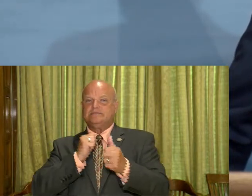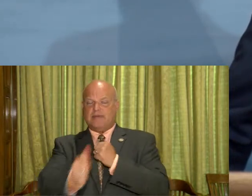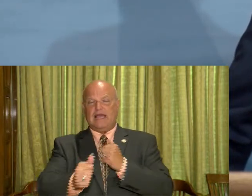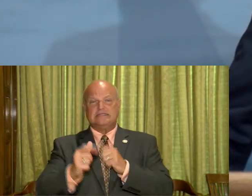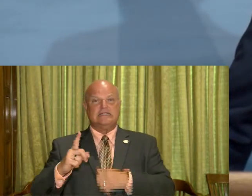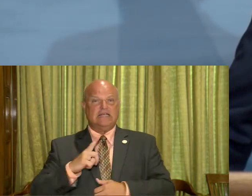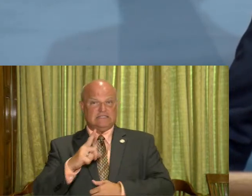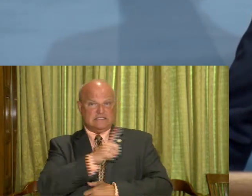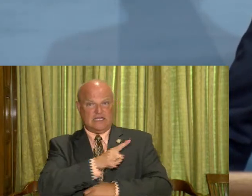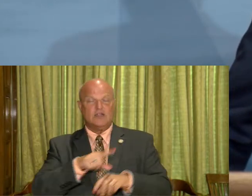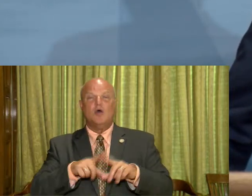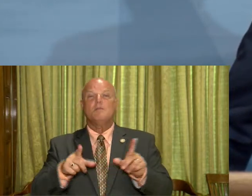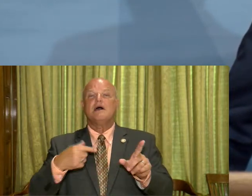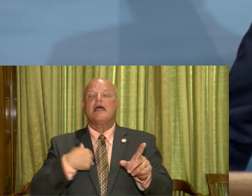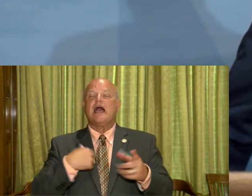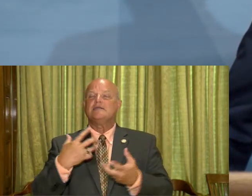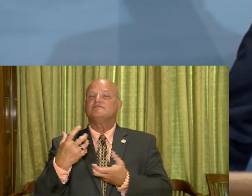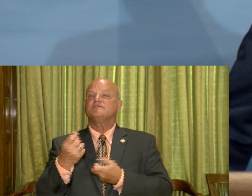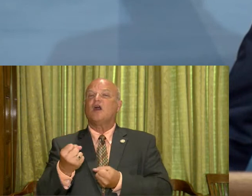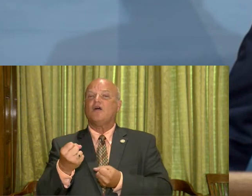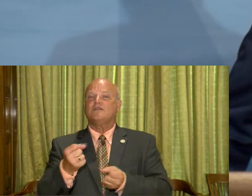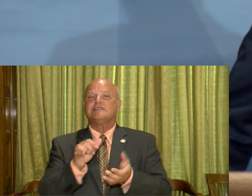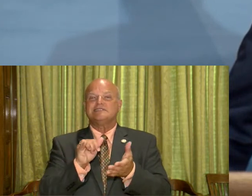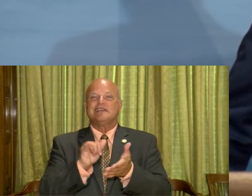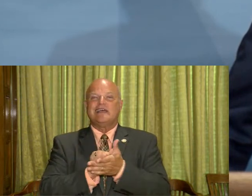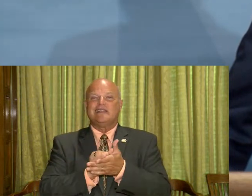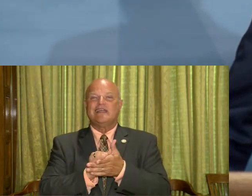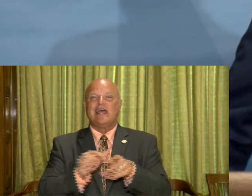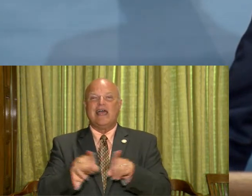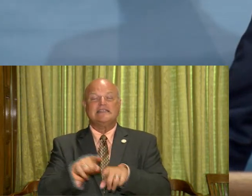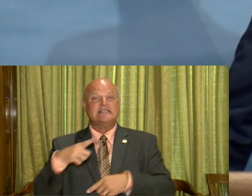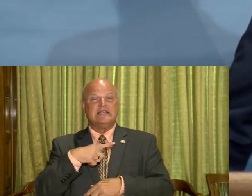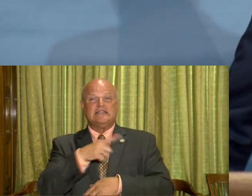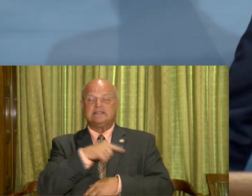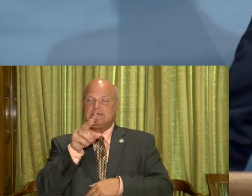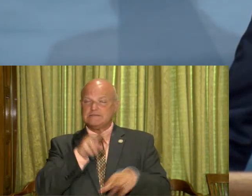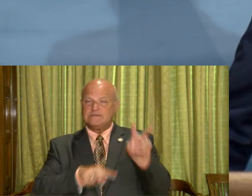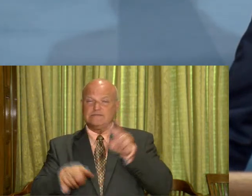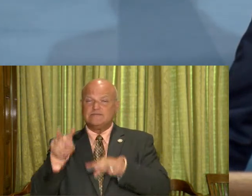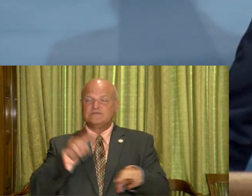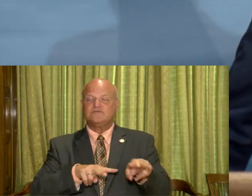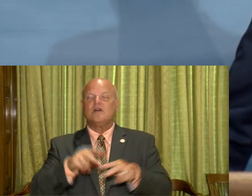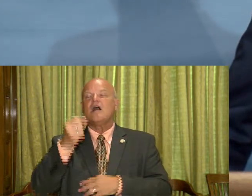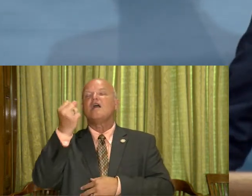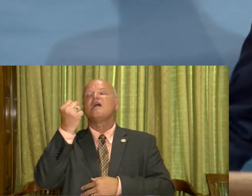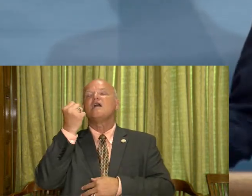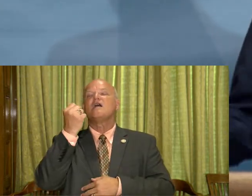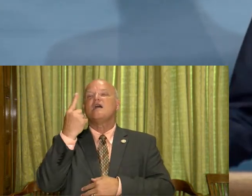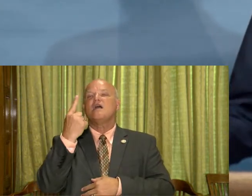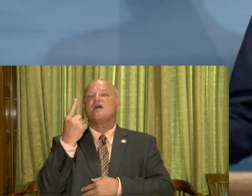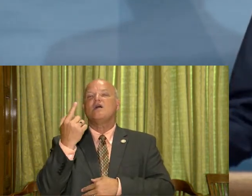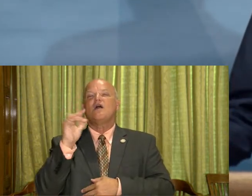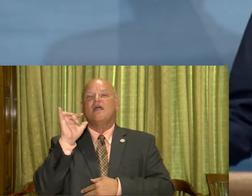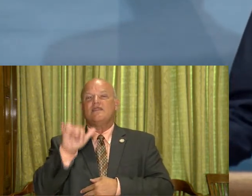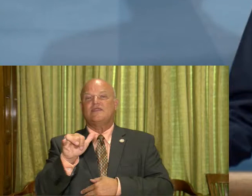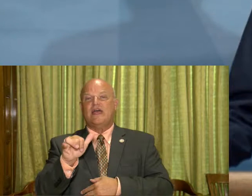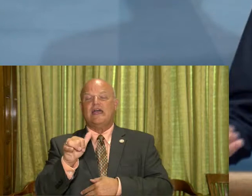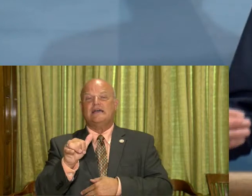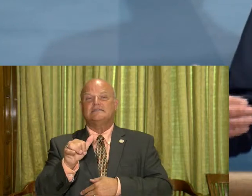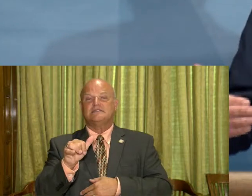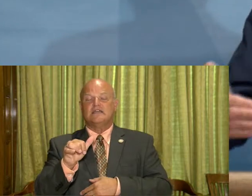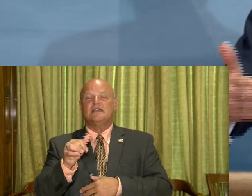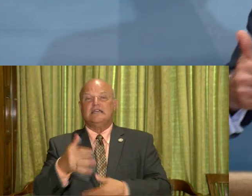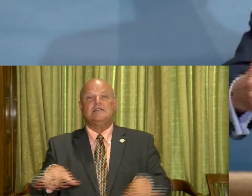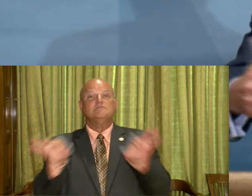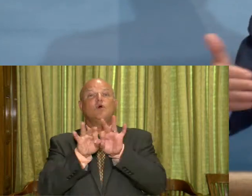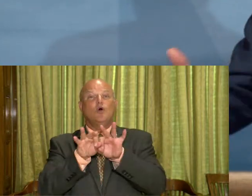in the legislature, but I have confidence that as the legislature looks at this, they will understand, one, that it's a conservative